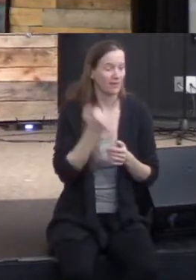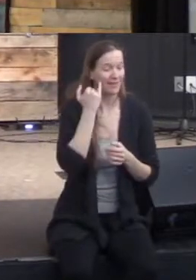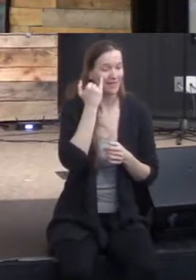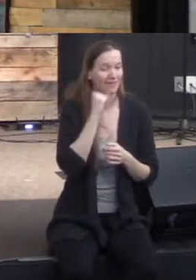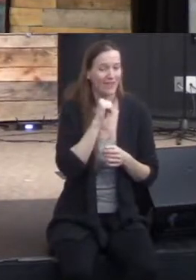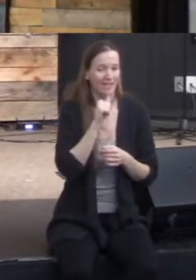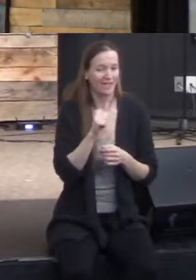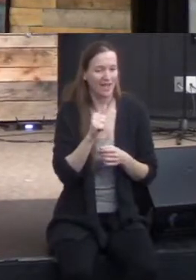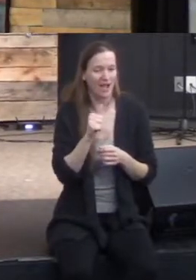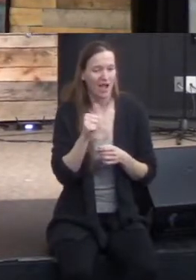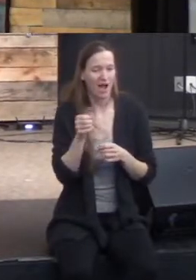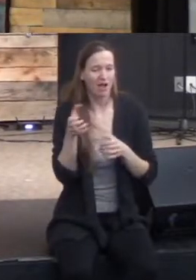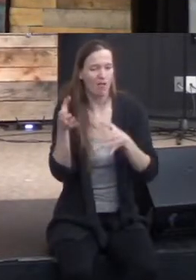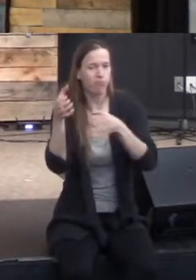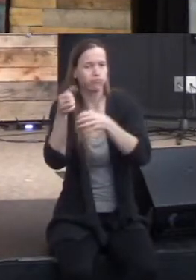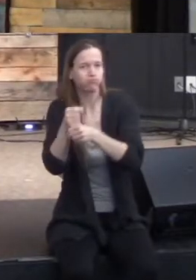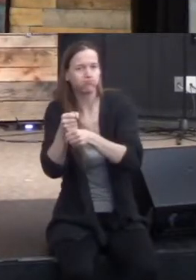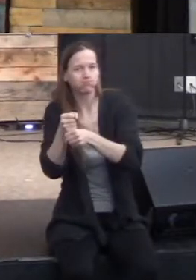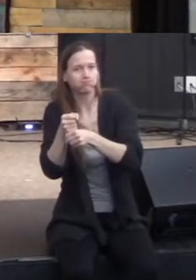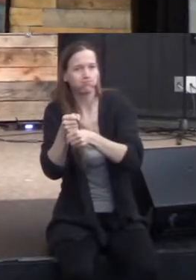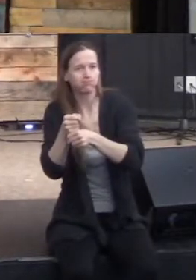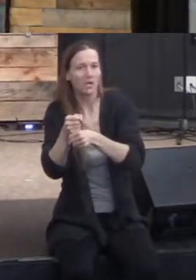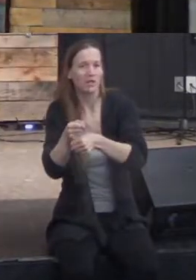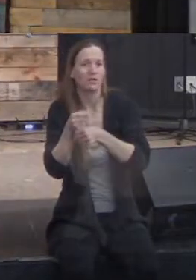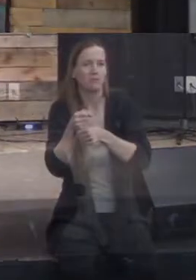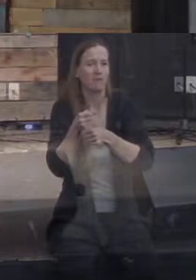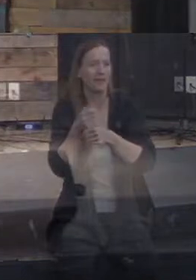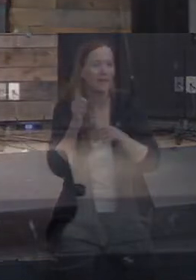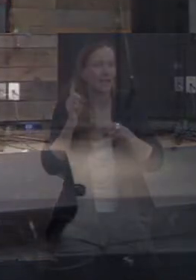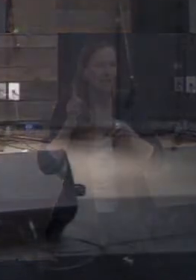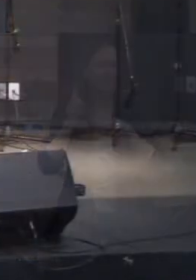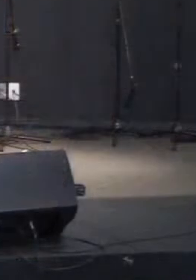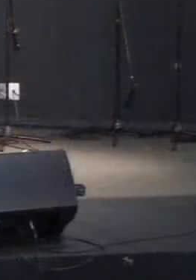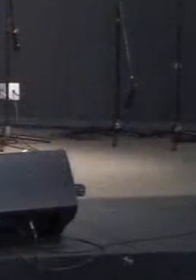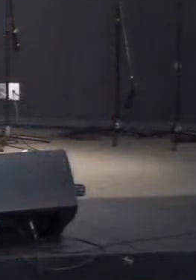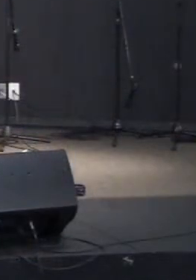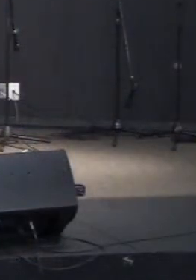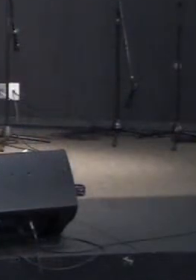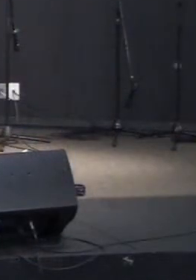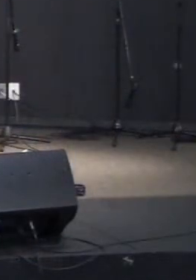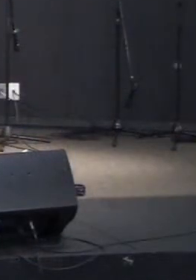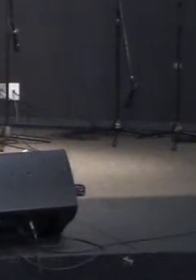I have to cling you. You have to bless me. Watch this.